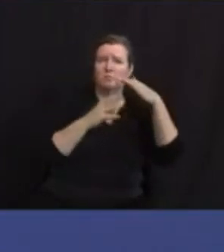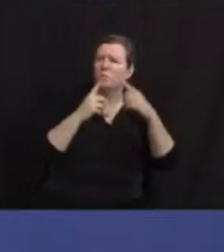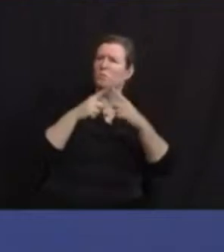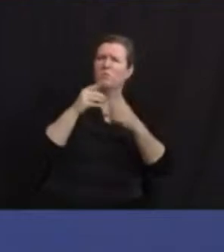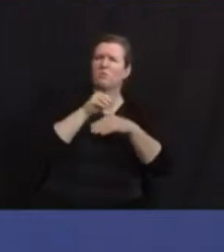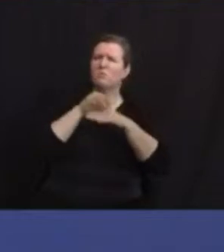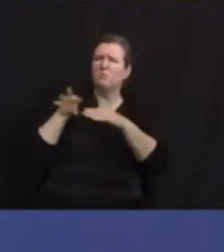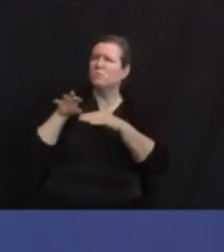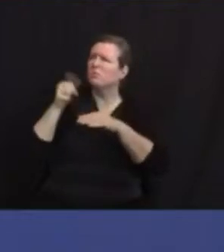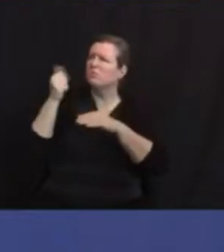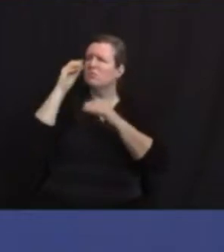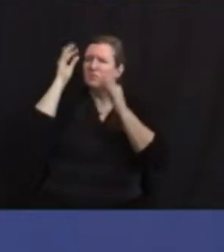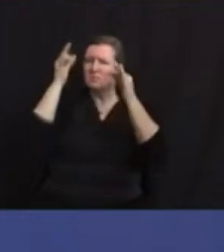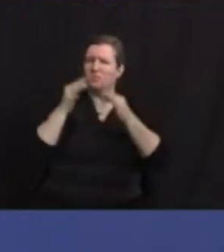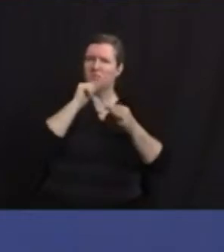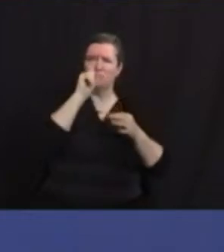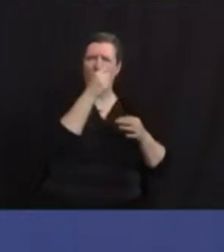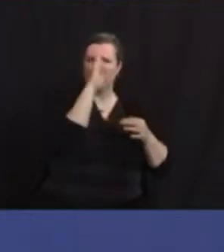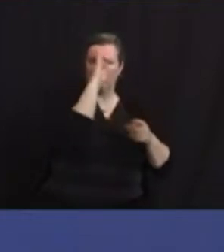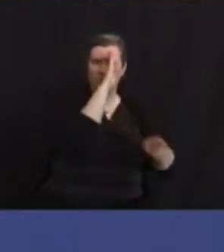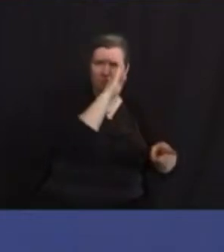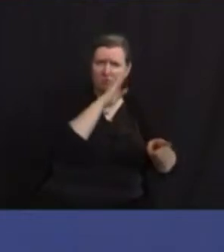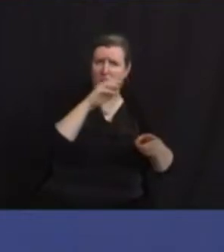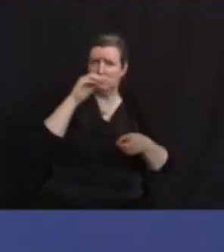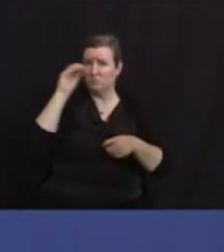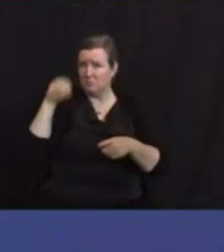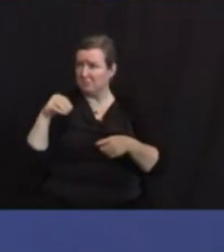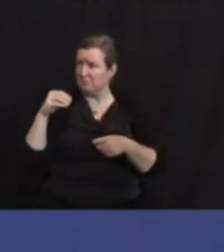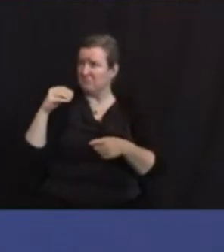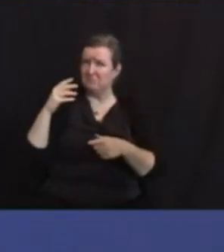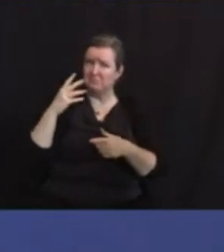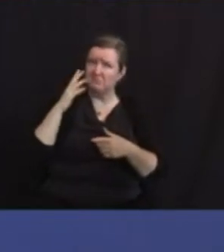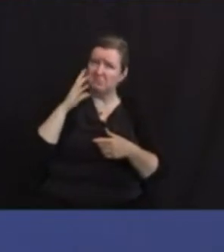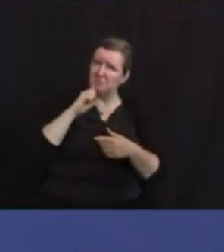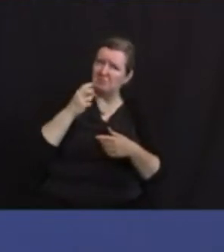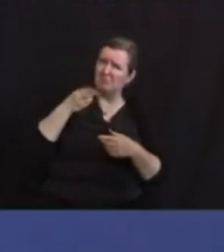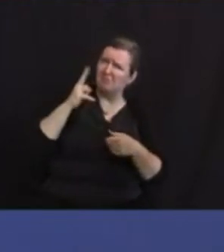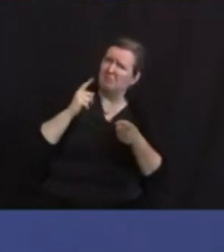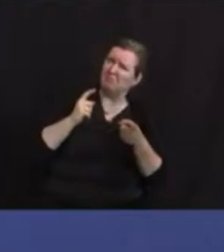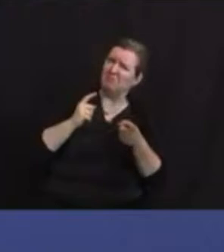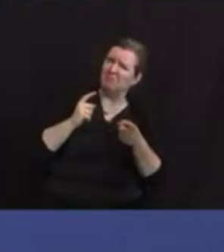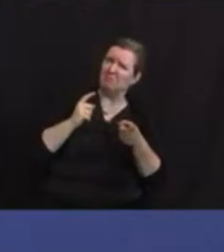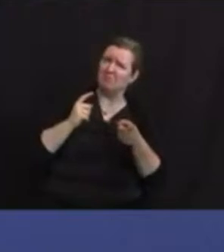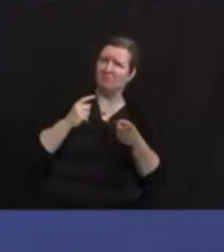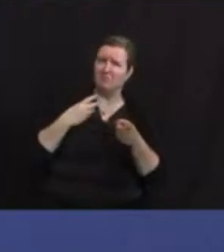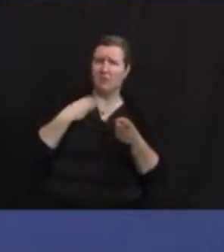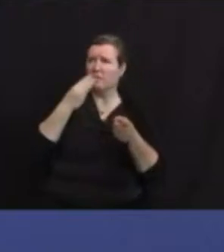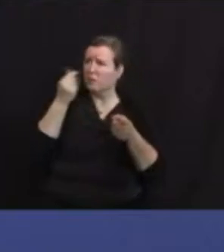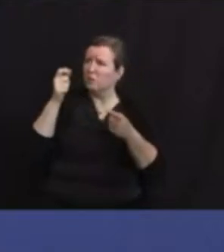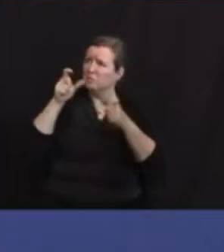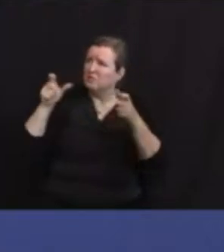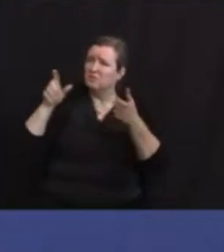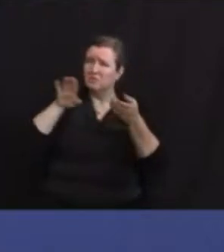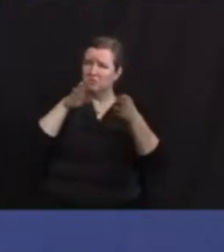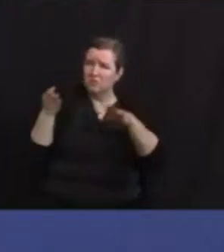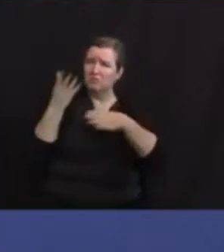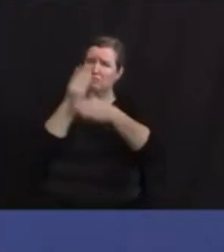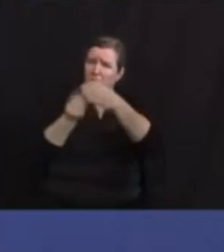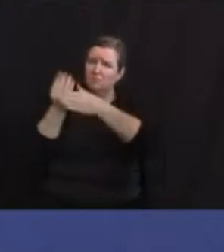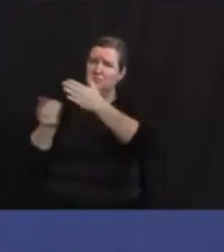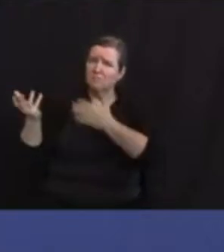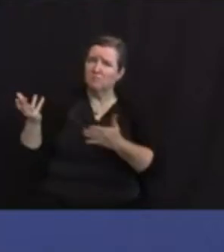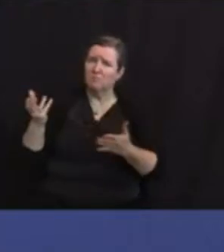positivity rate is still fairly high. We still have a significant number of people dying. And